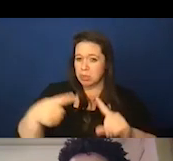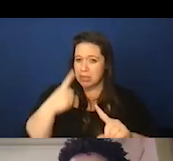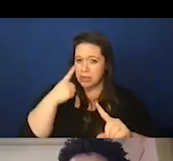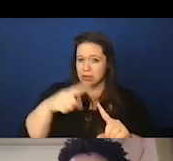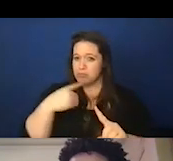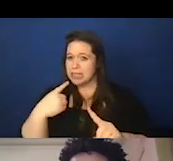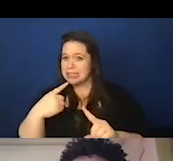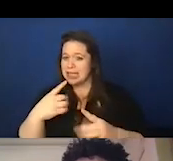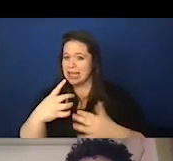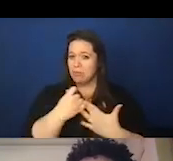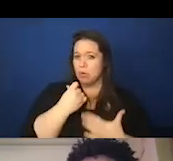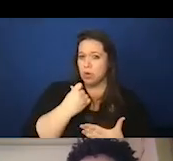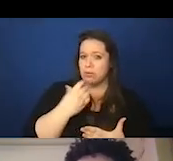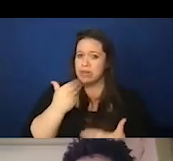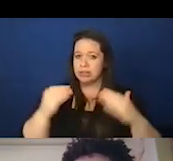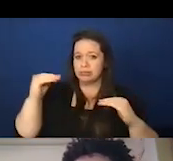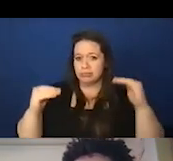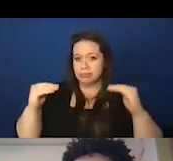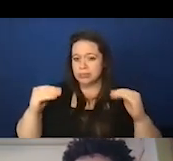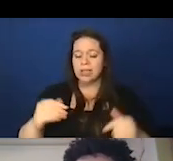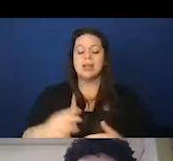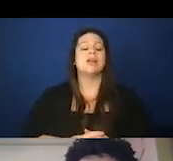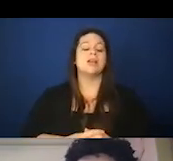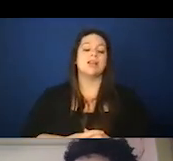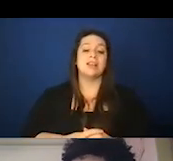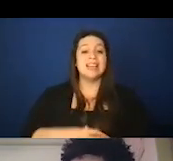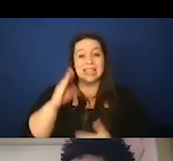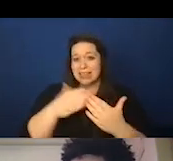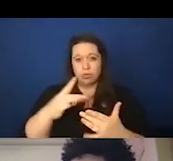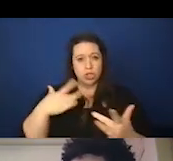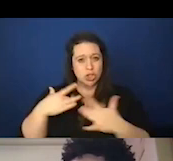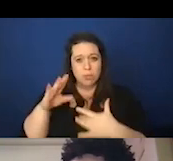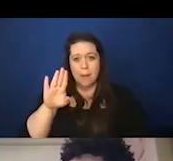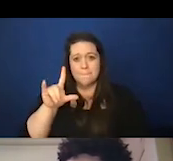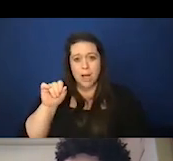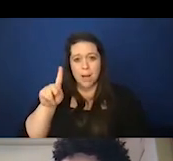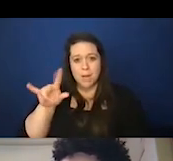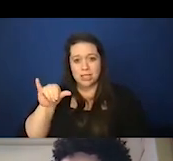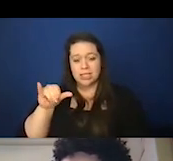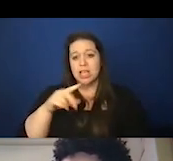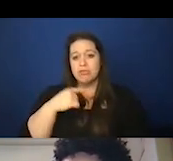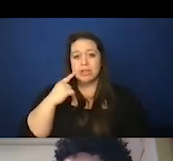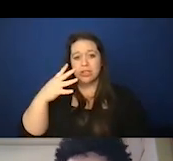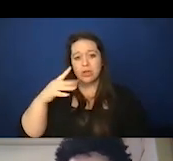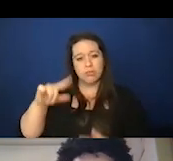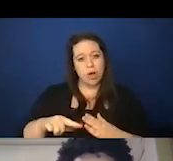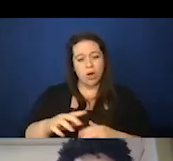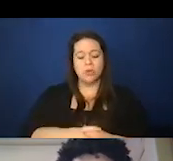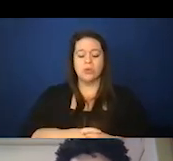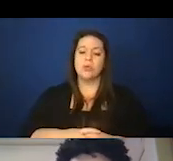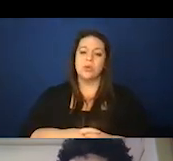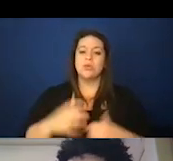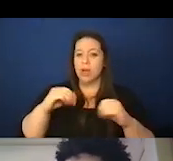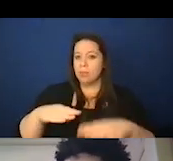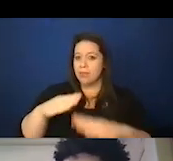reward. Even if you're concerned about Bell's palsy, the risk is still low. But we're trying to prevent you